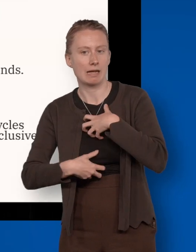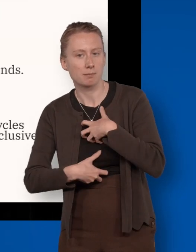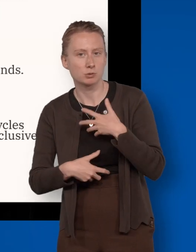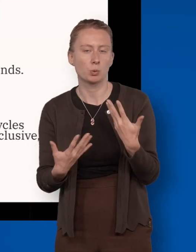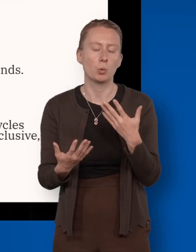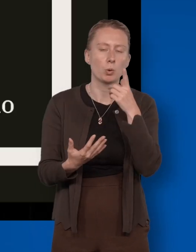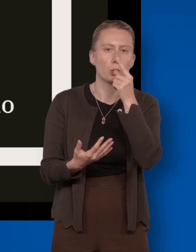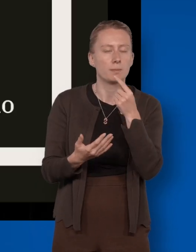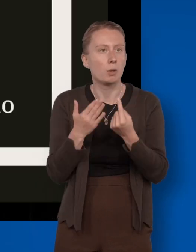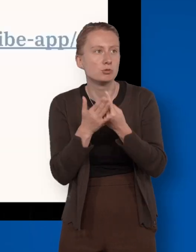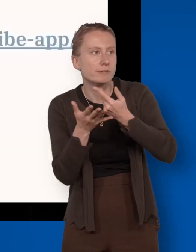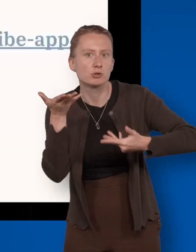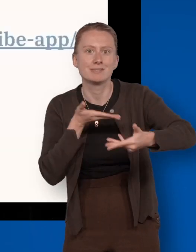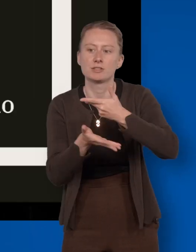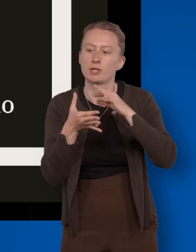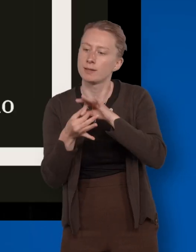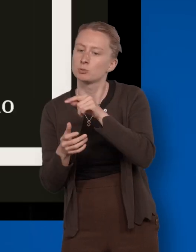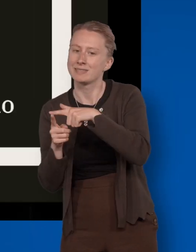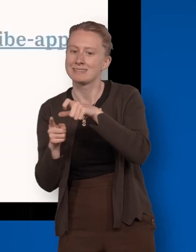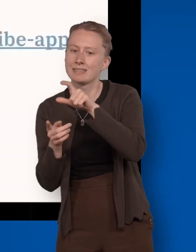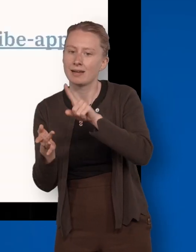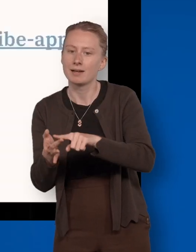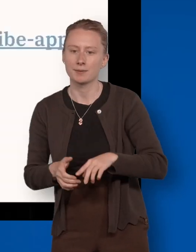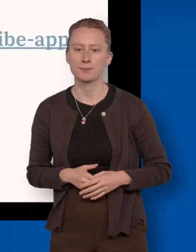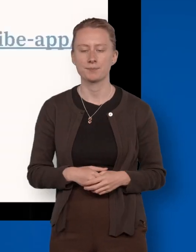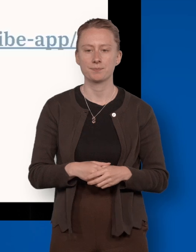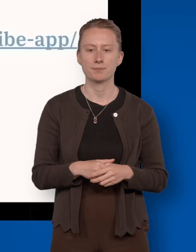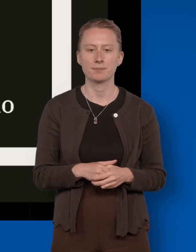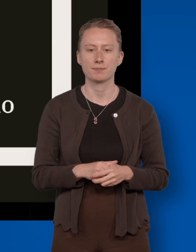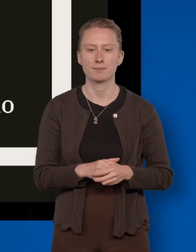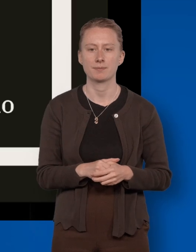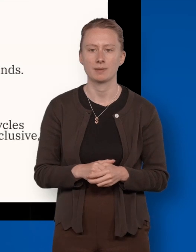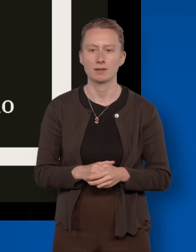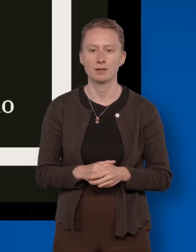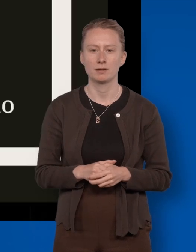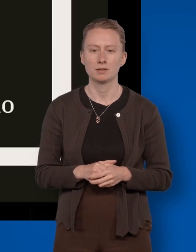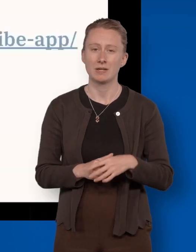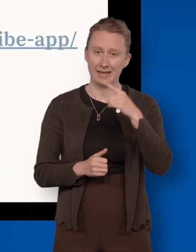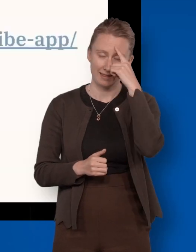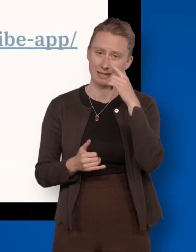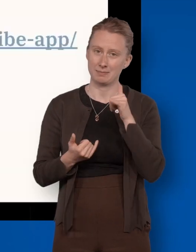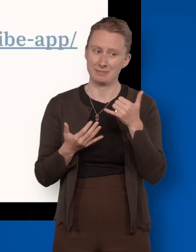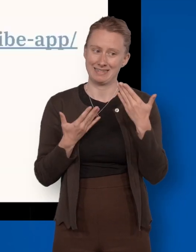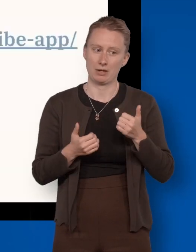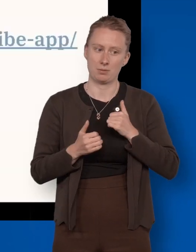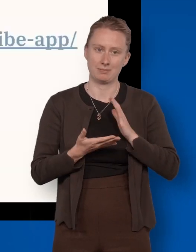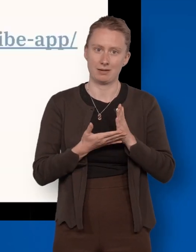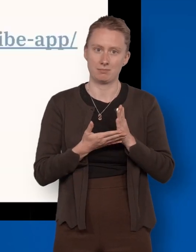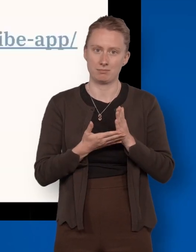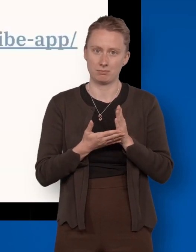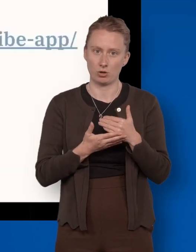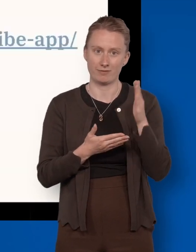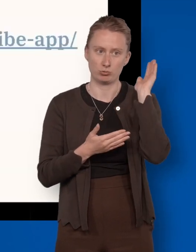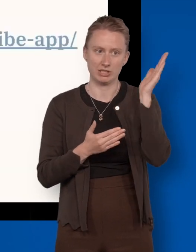end. I think maybe now I'm at the end of my section of the presentation. I might hand it over